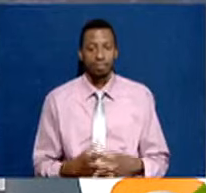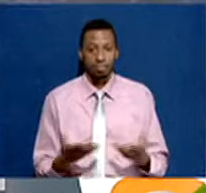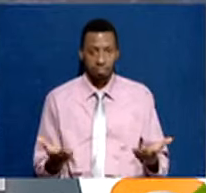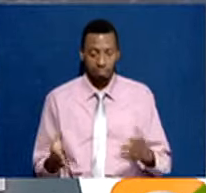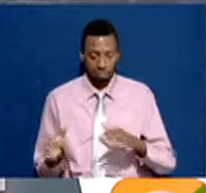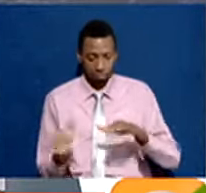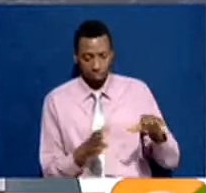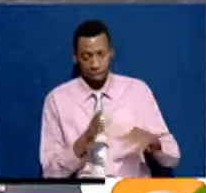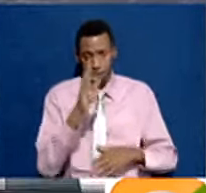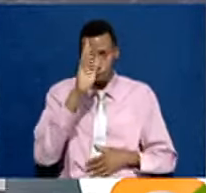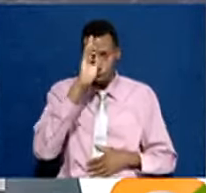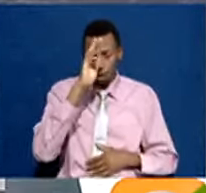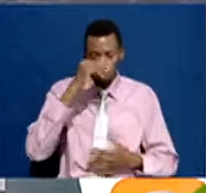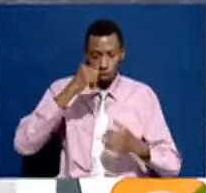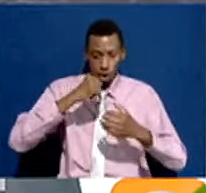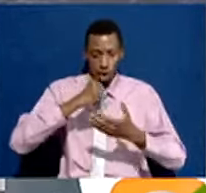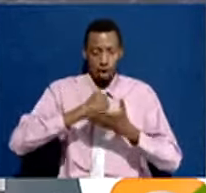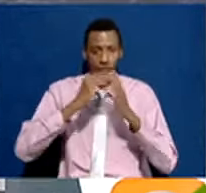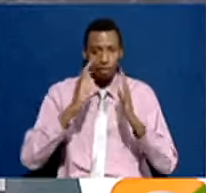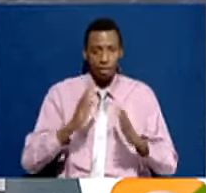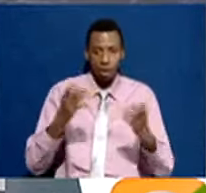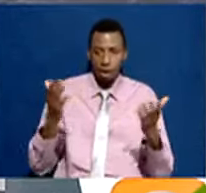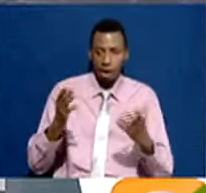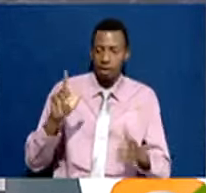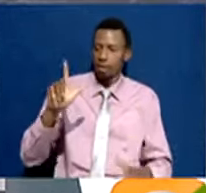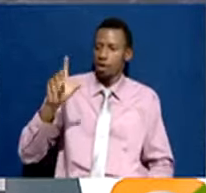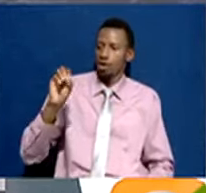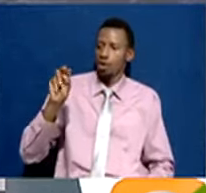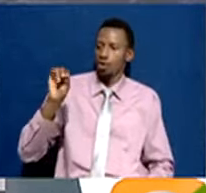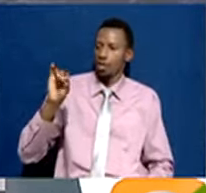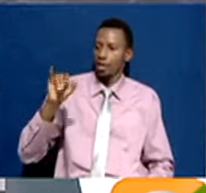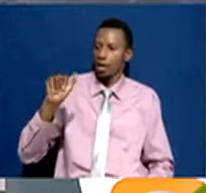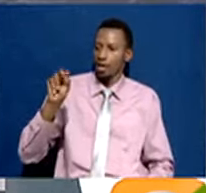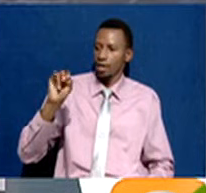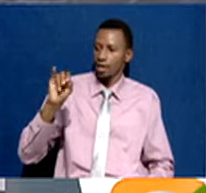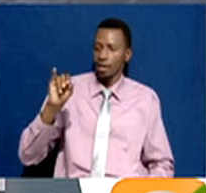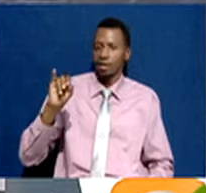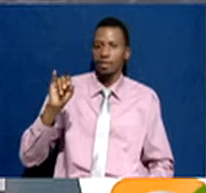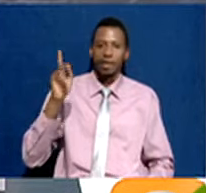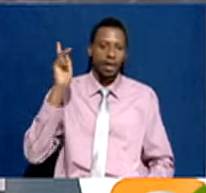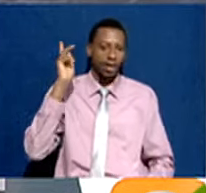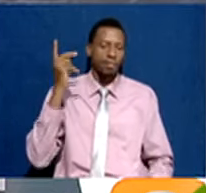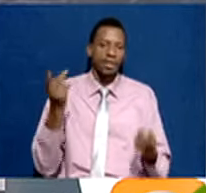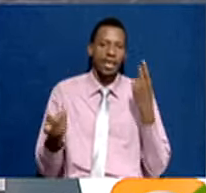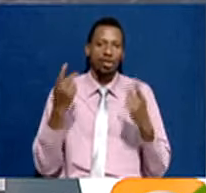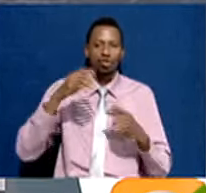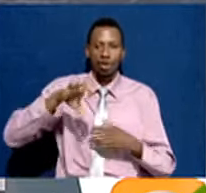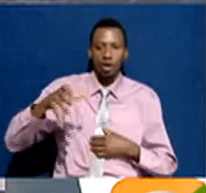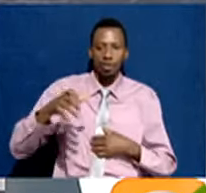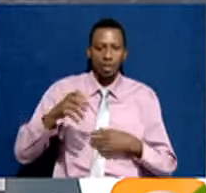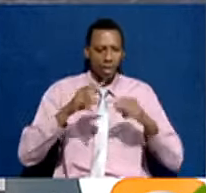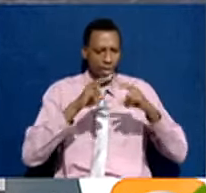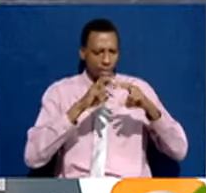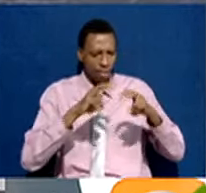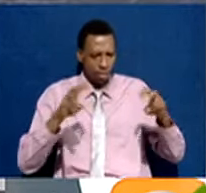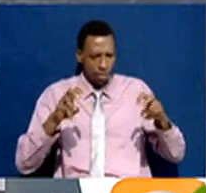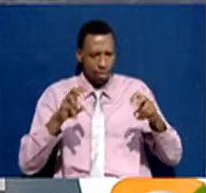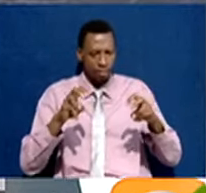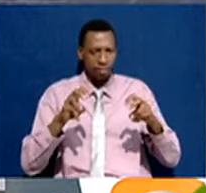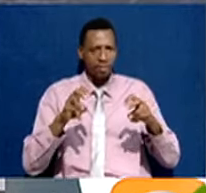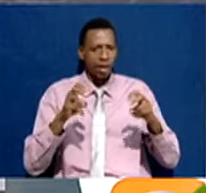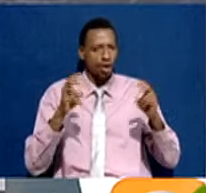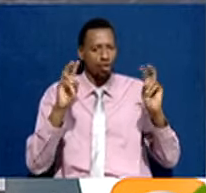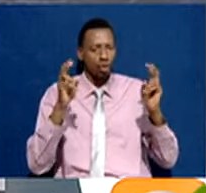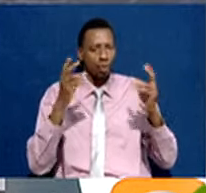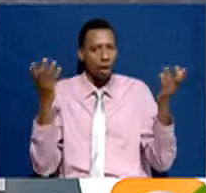The police officers in Londiani sub-county in Kericho are investigating an incident in which a Form 4 student was allegedly